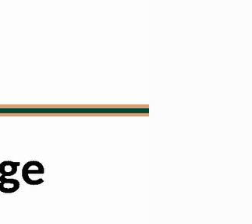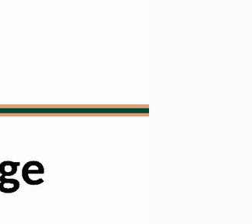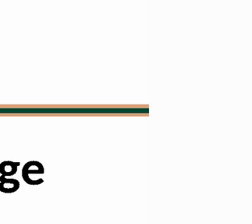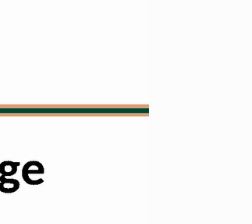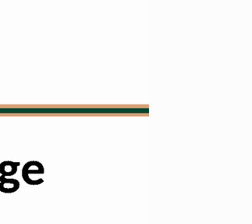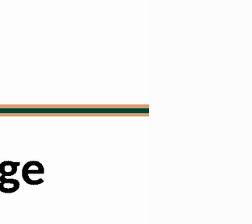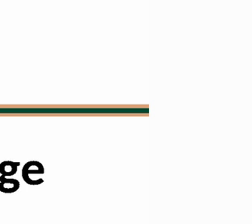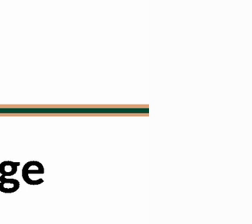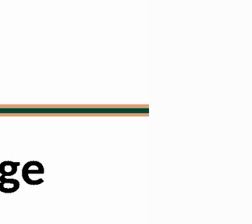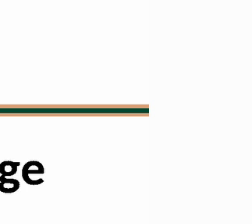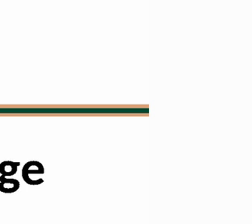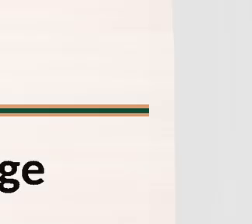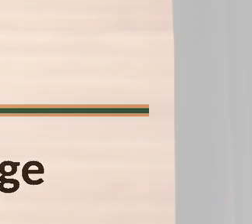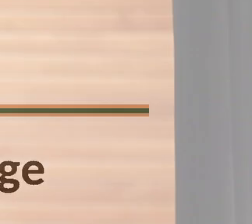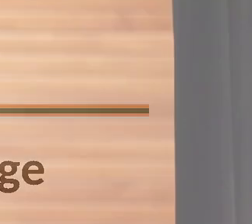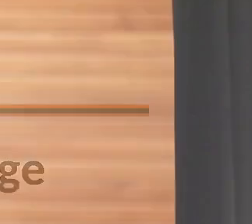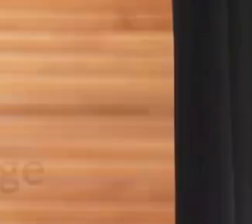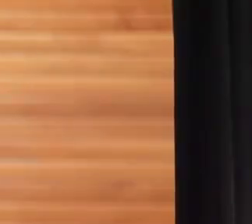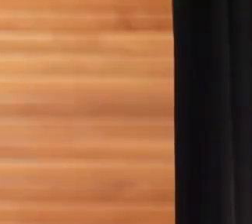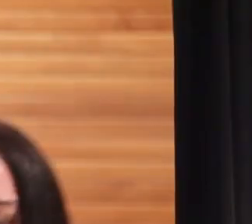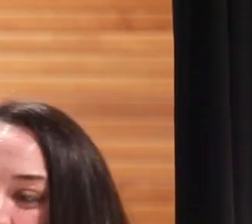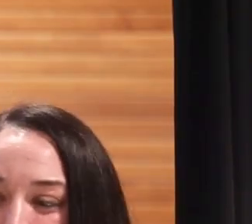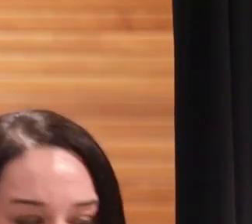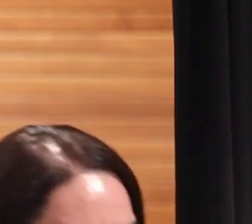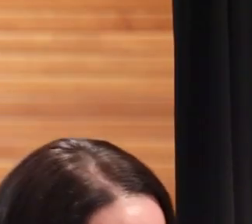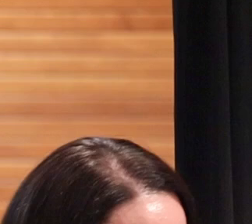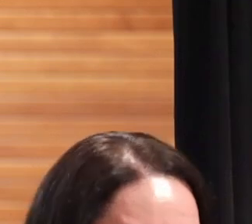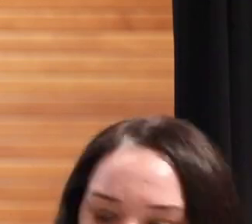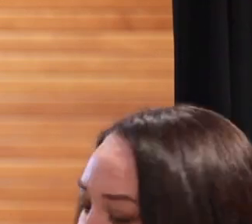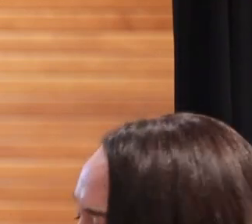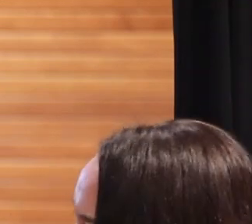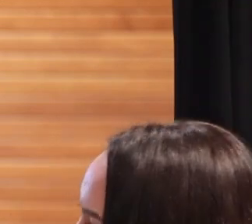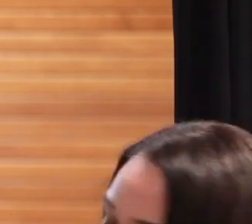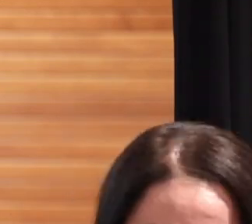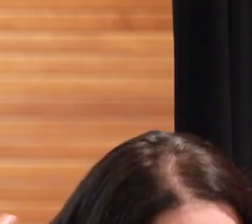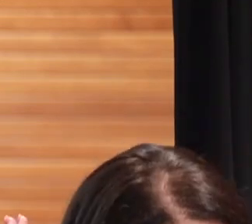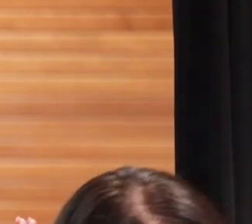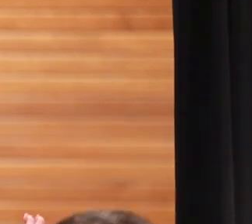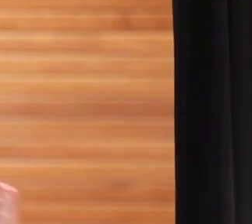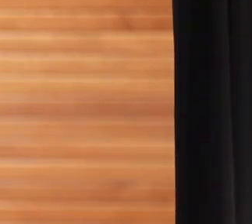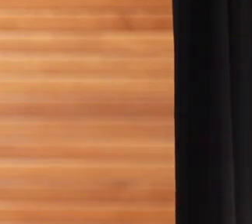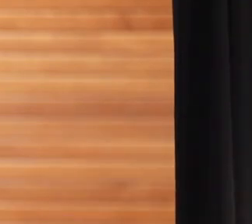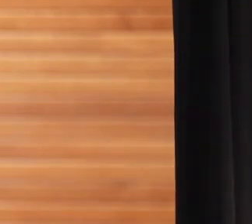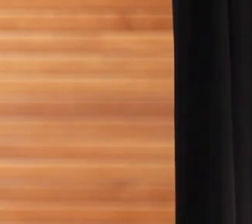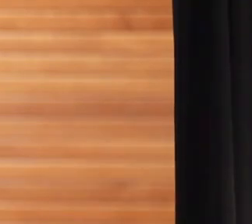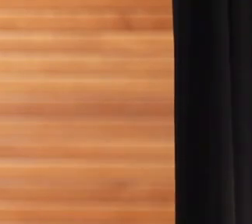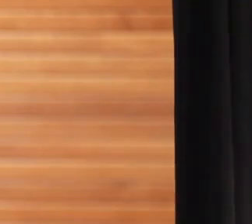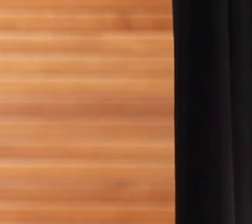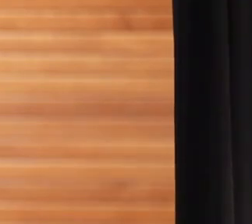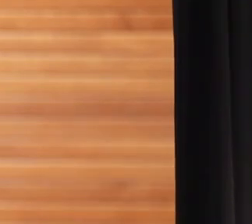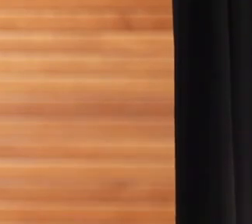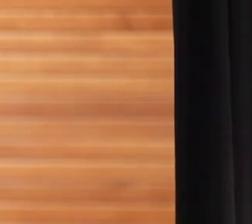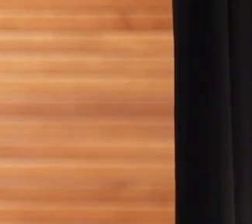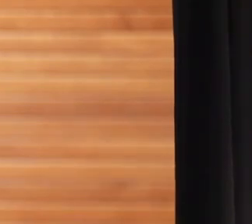us. I'm always happy to. All right. Woo. Thank you. Thank you, experts. Thank you, everybody, for